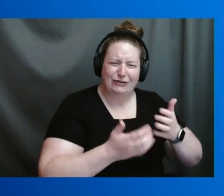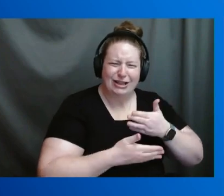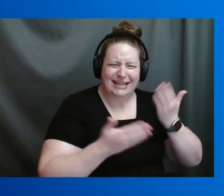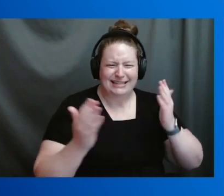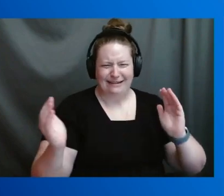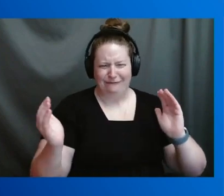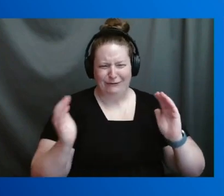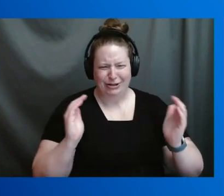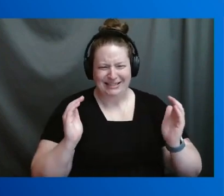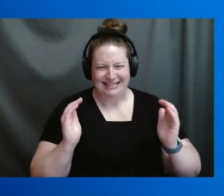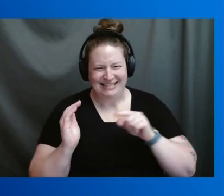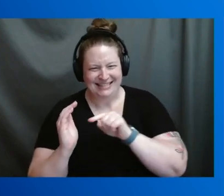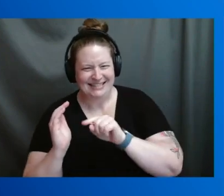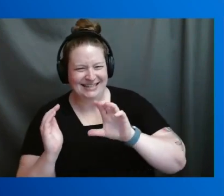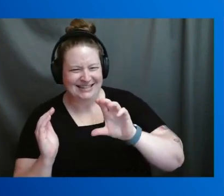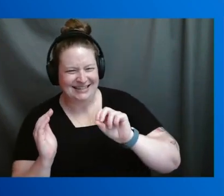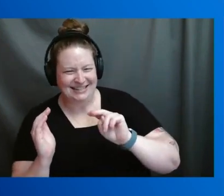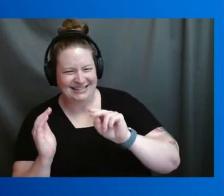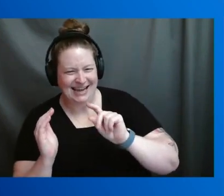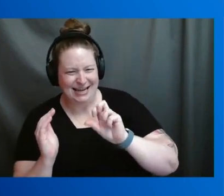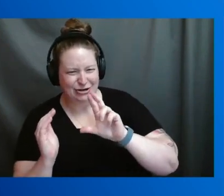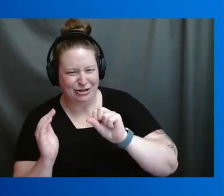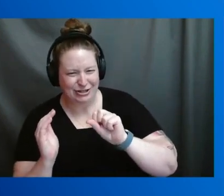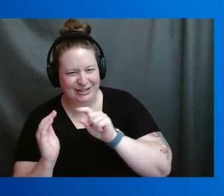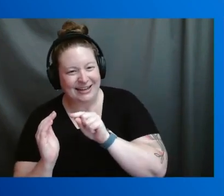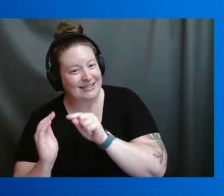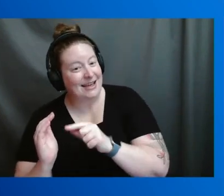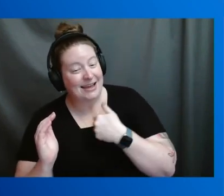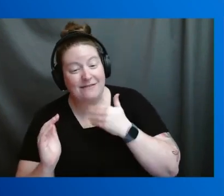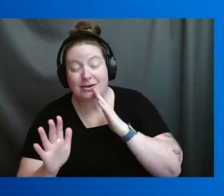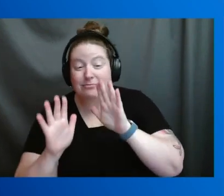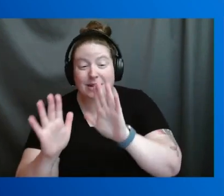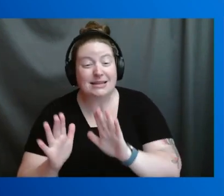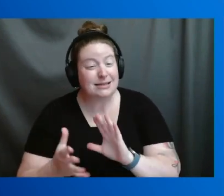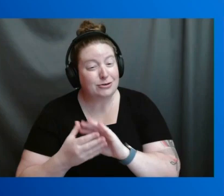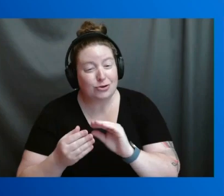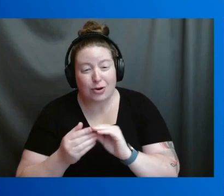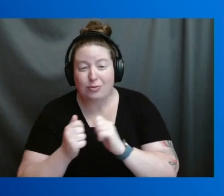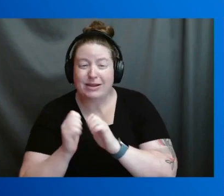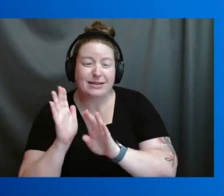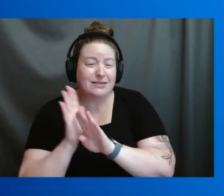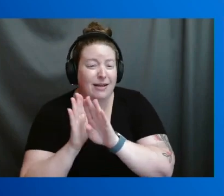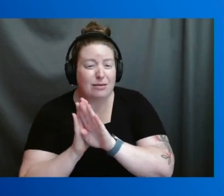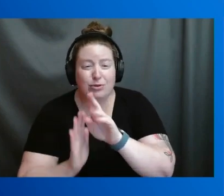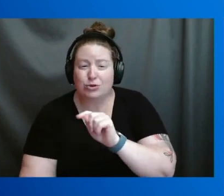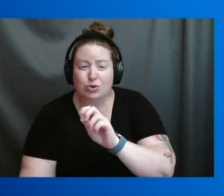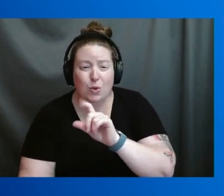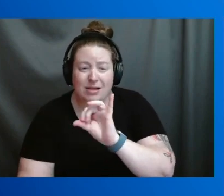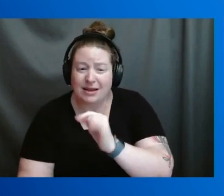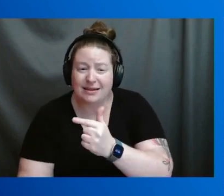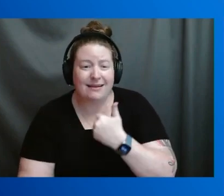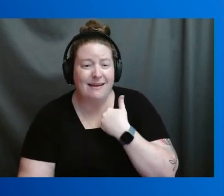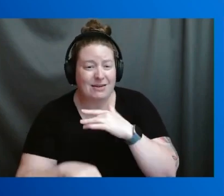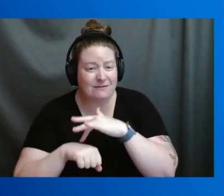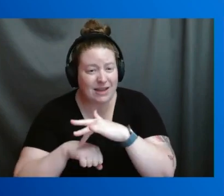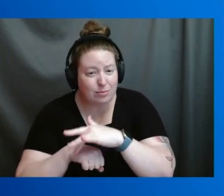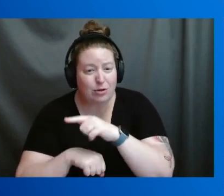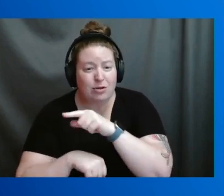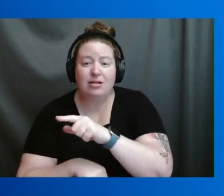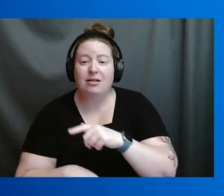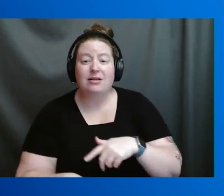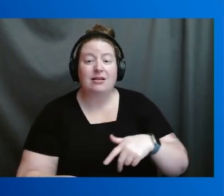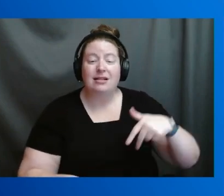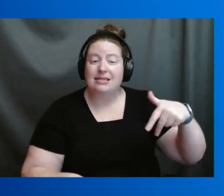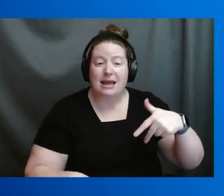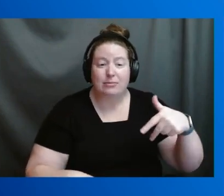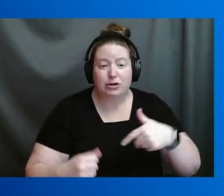concerned. Containers have an amazing story to tell with respect to the developer tooling that they bring to the table. Lambda supports OCI images,